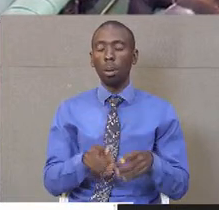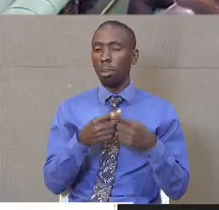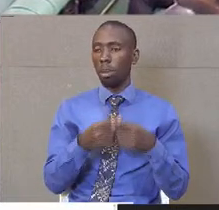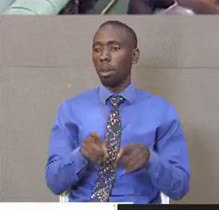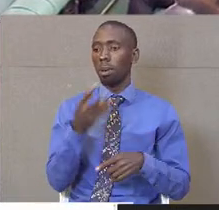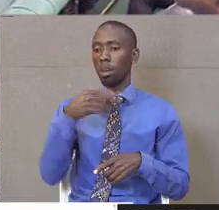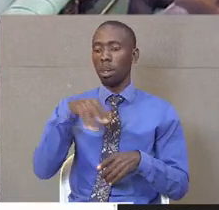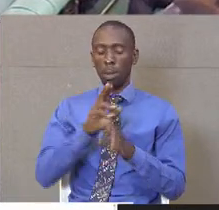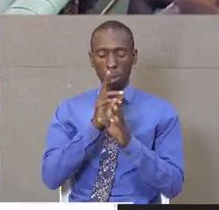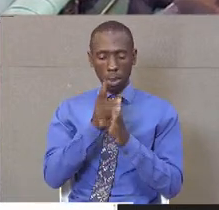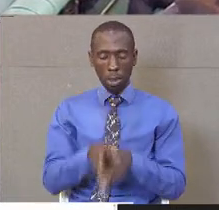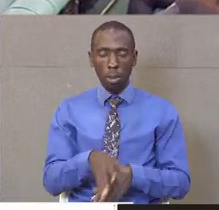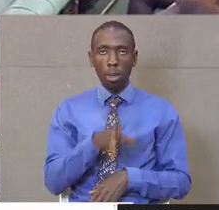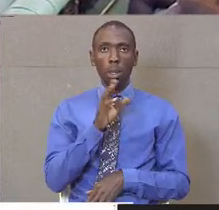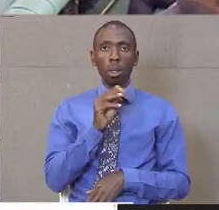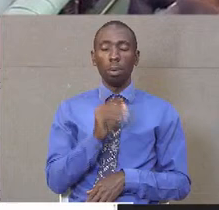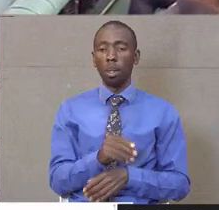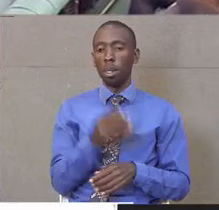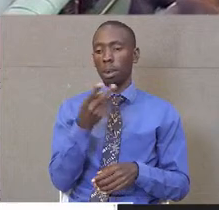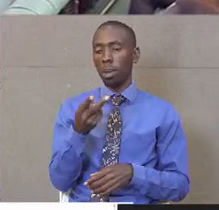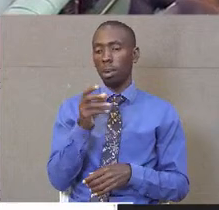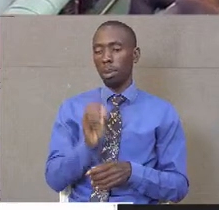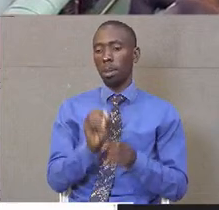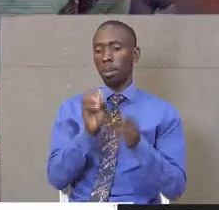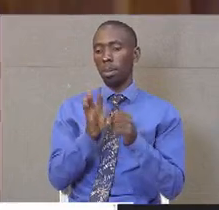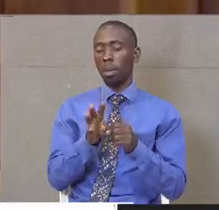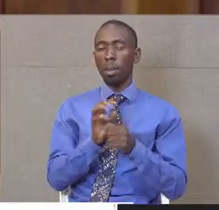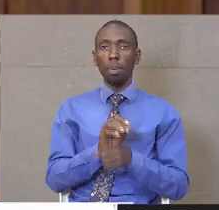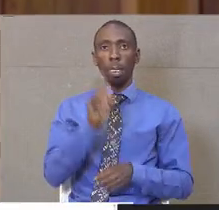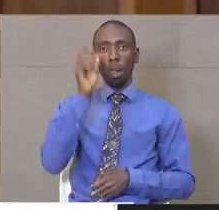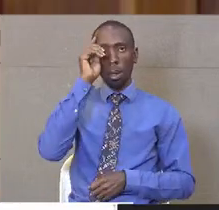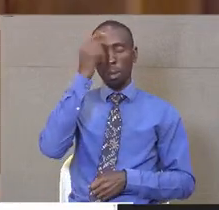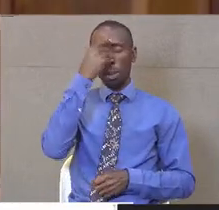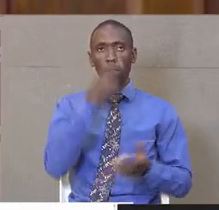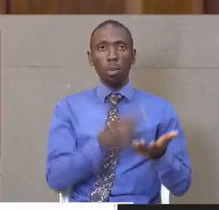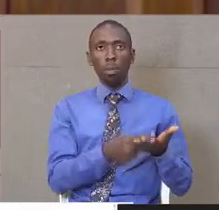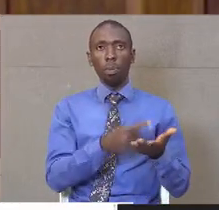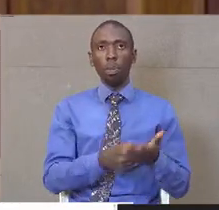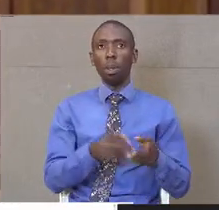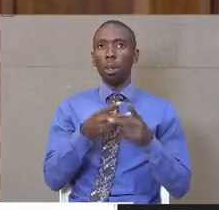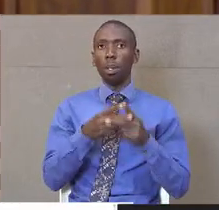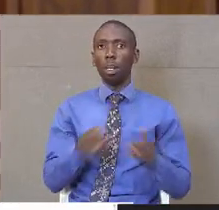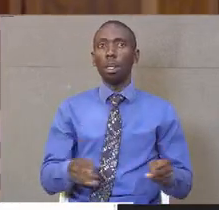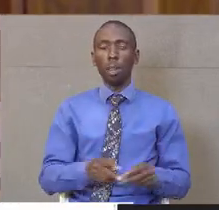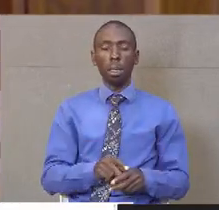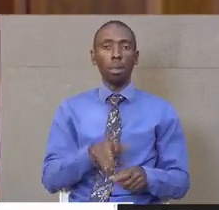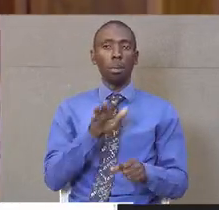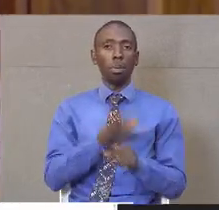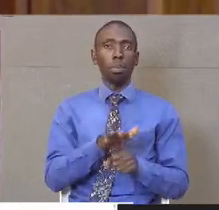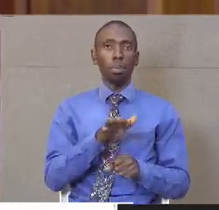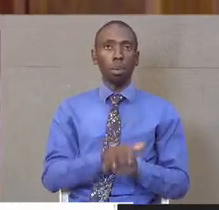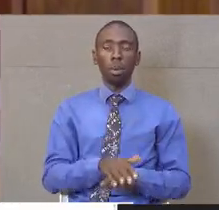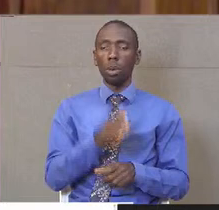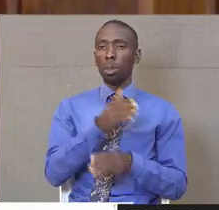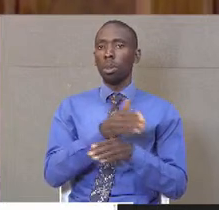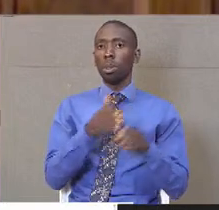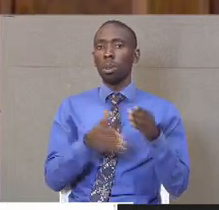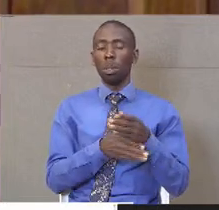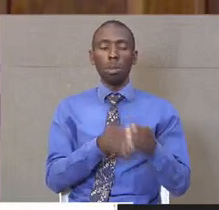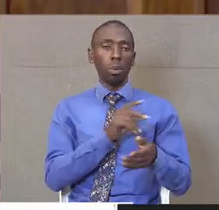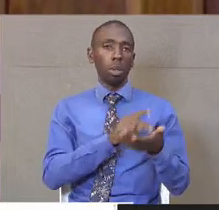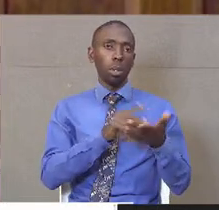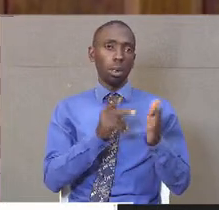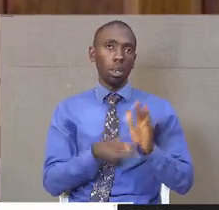in 2014, government started a huge construction project at Gulu Regional Referral